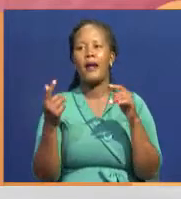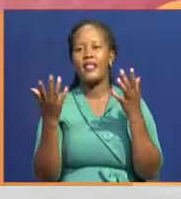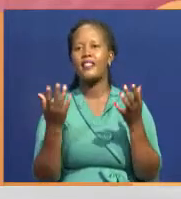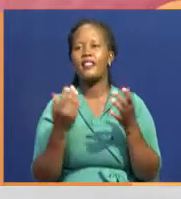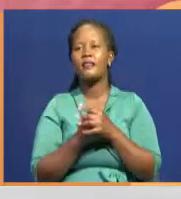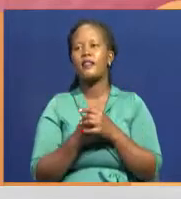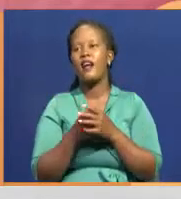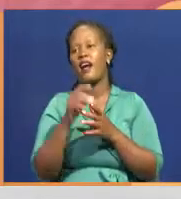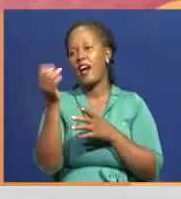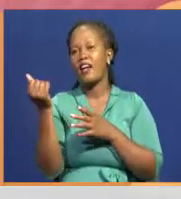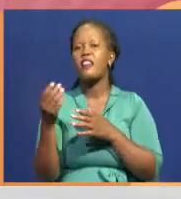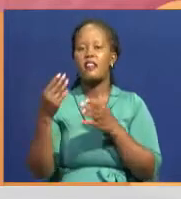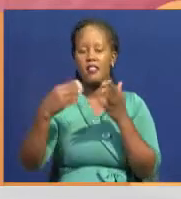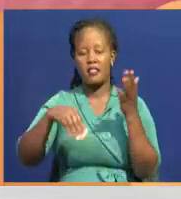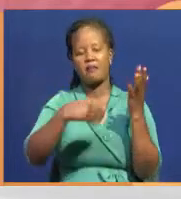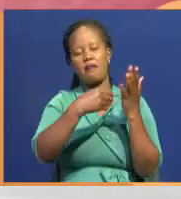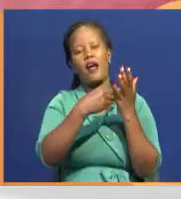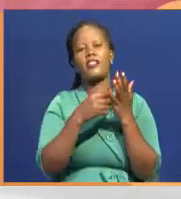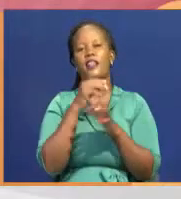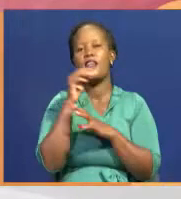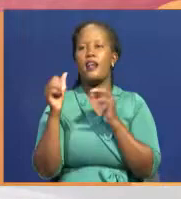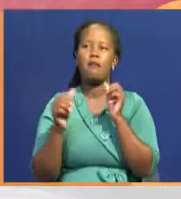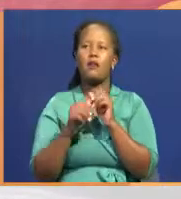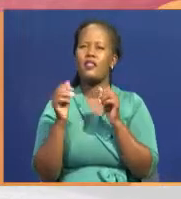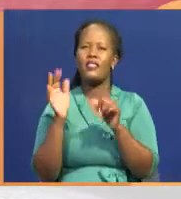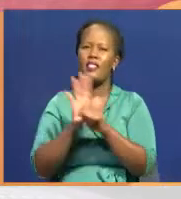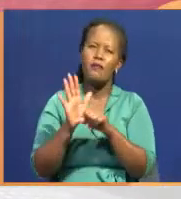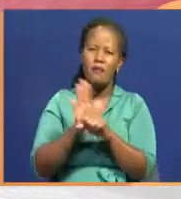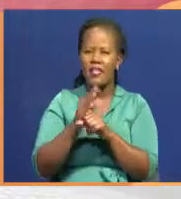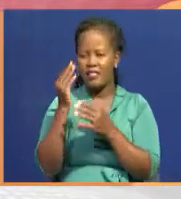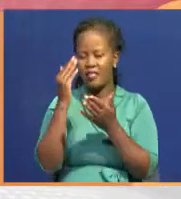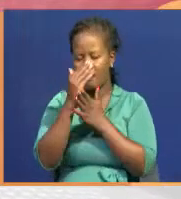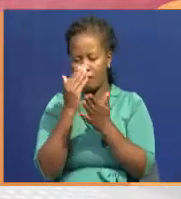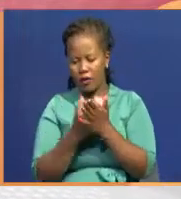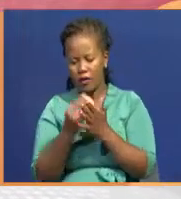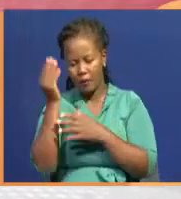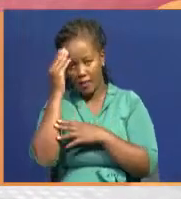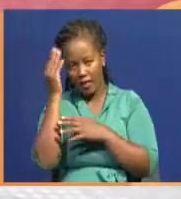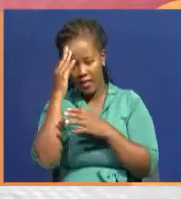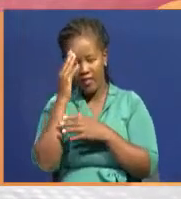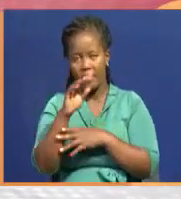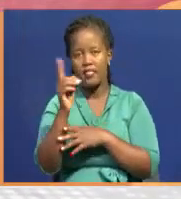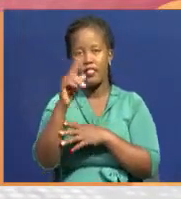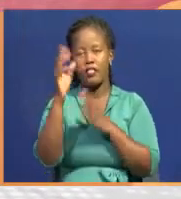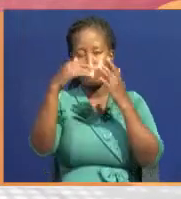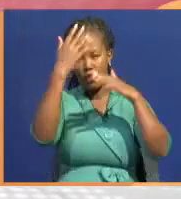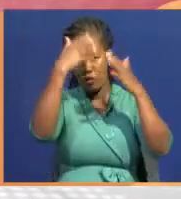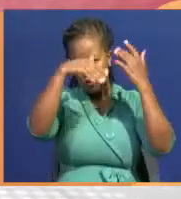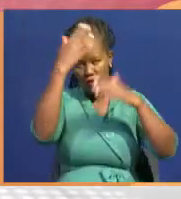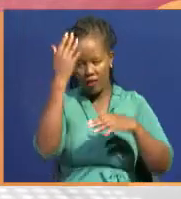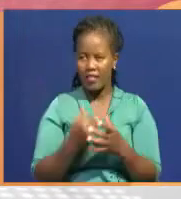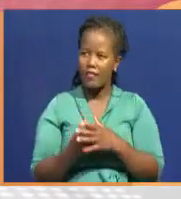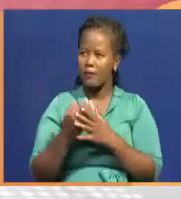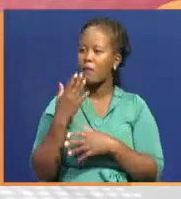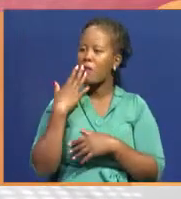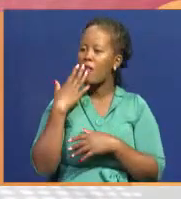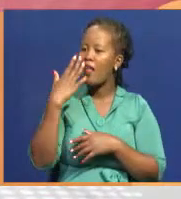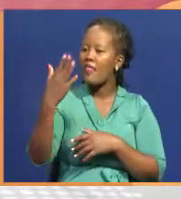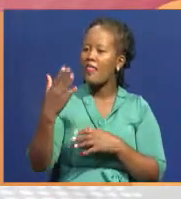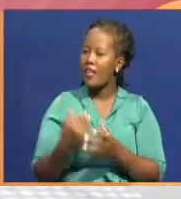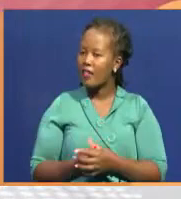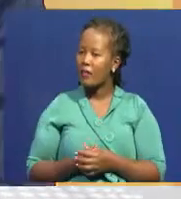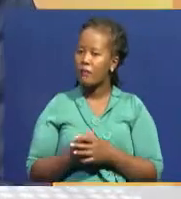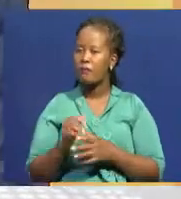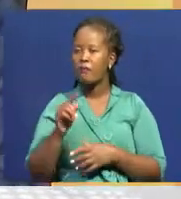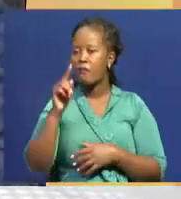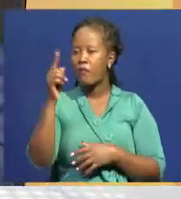Sam, you can touch a little bit on what are some of these courses that we have at the University of Nairobi. Thank you very much, Ben. In fact, allow